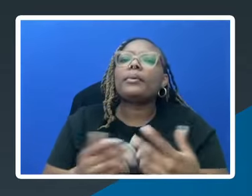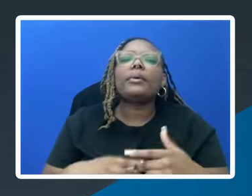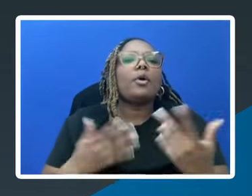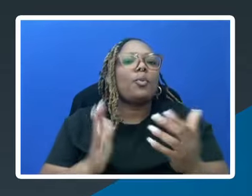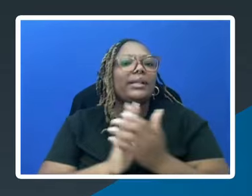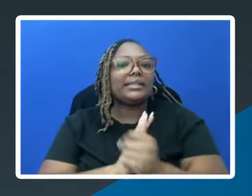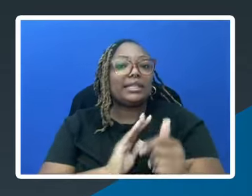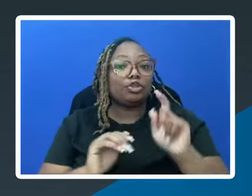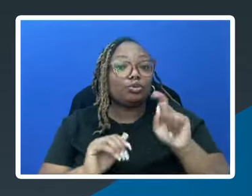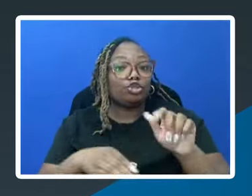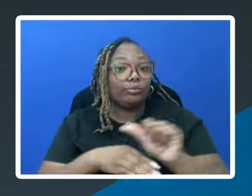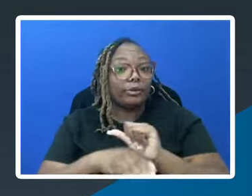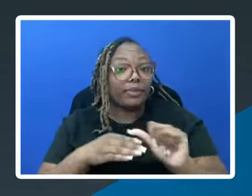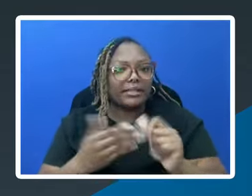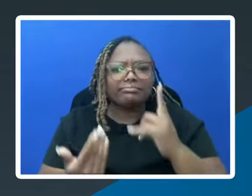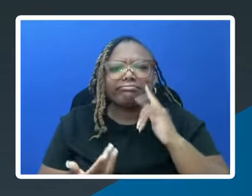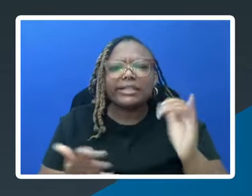practicing?